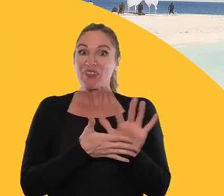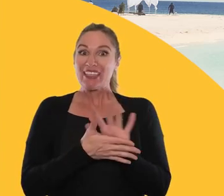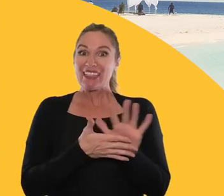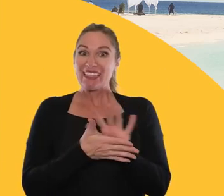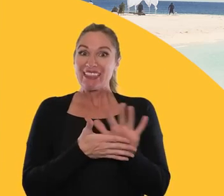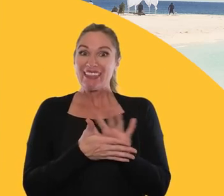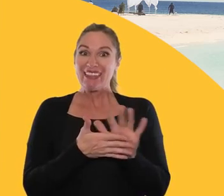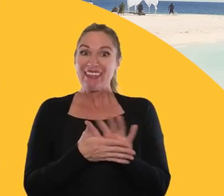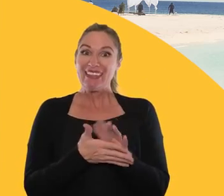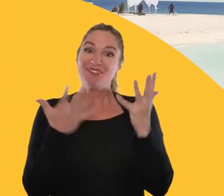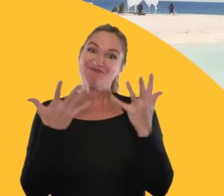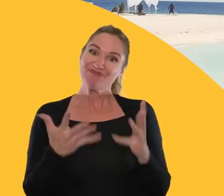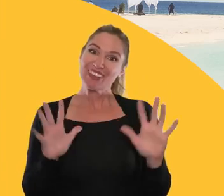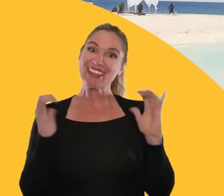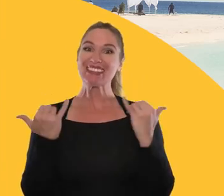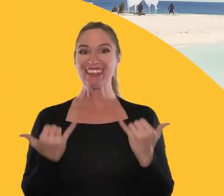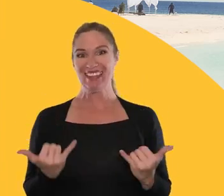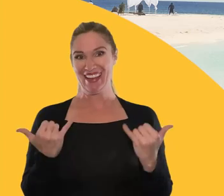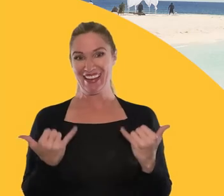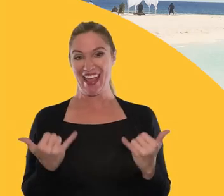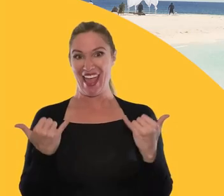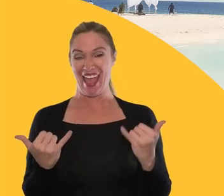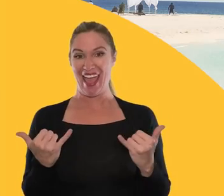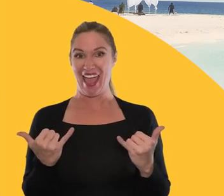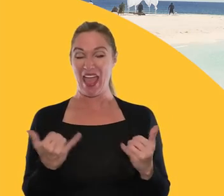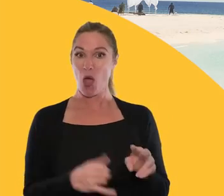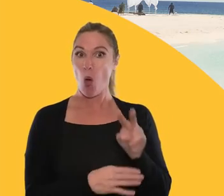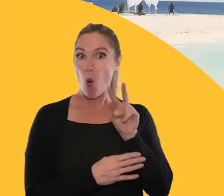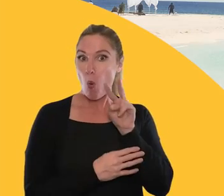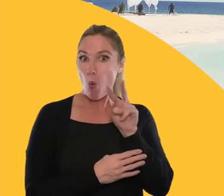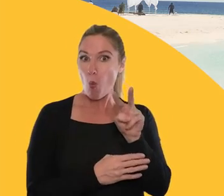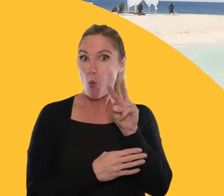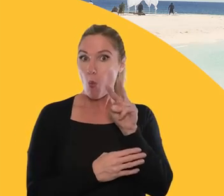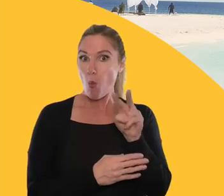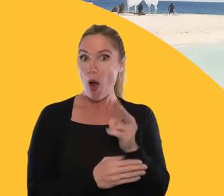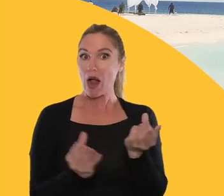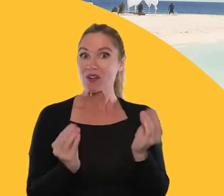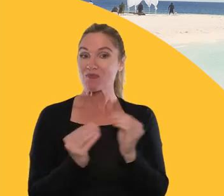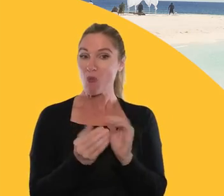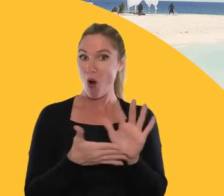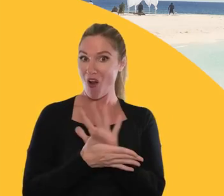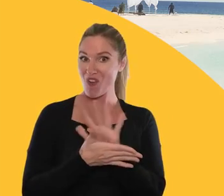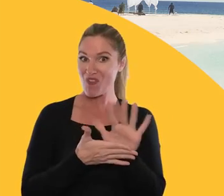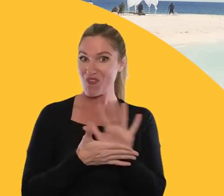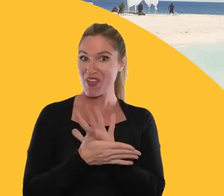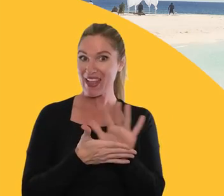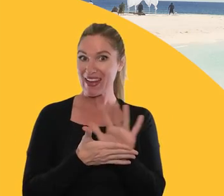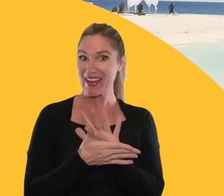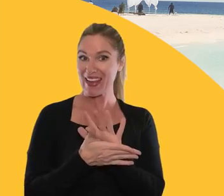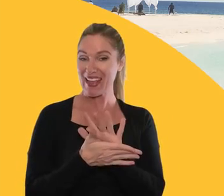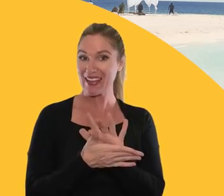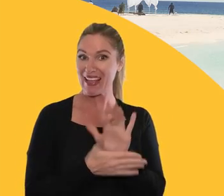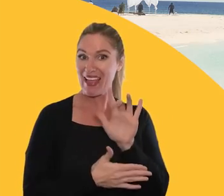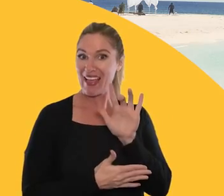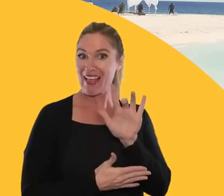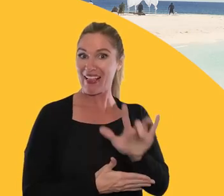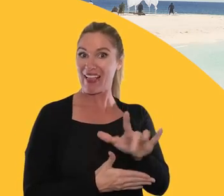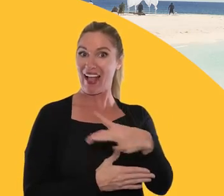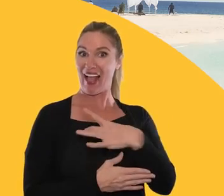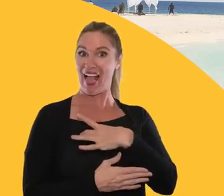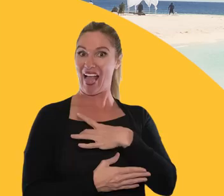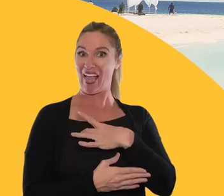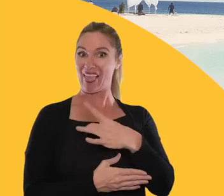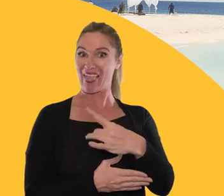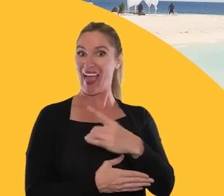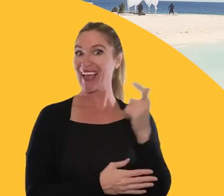That's the end of the Miss Sunshine video today. Make sure you watch my next videos and don't forget